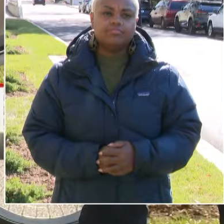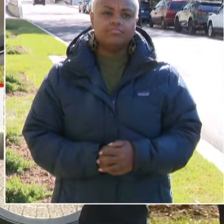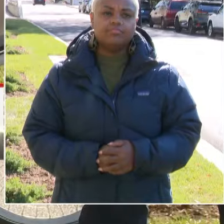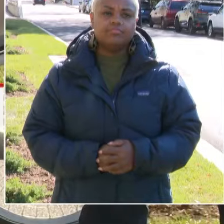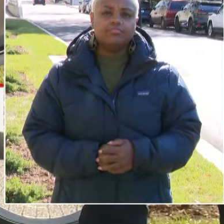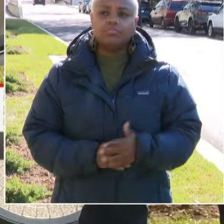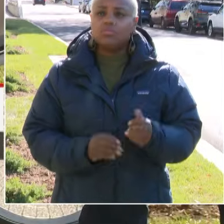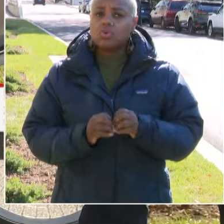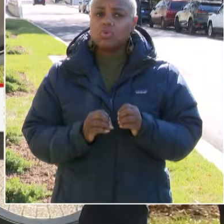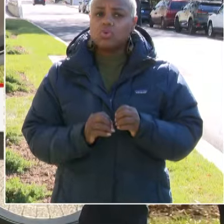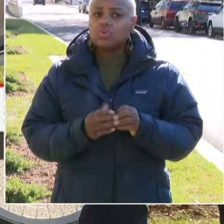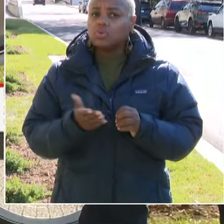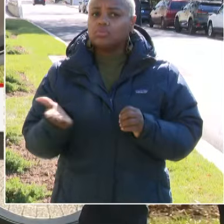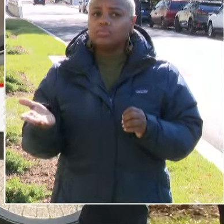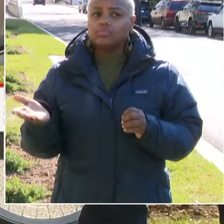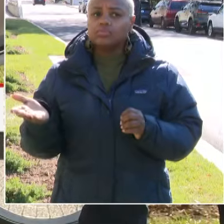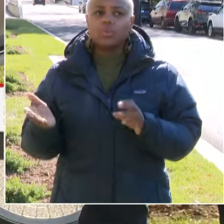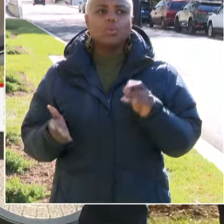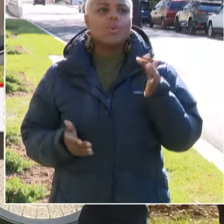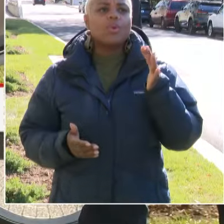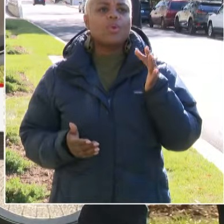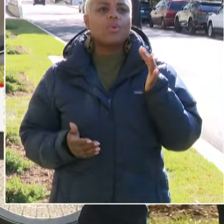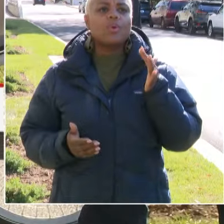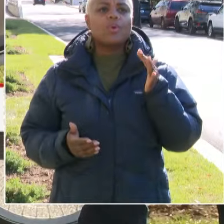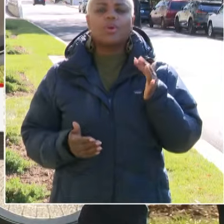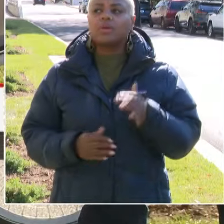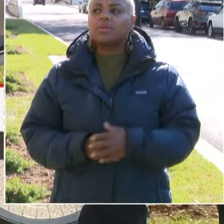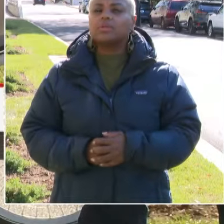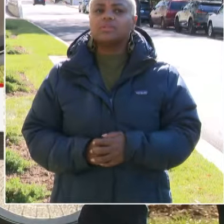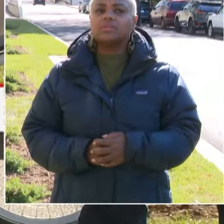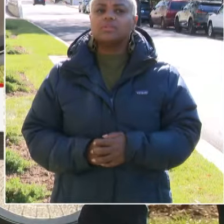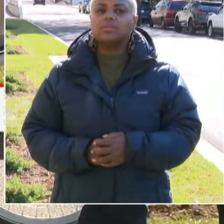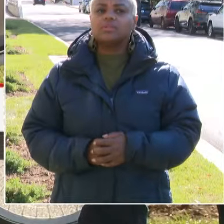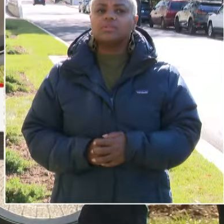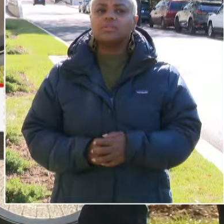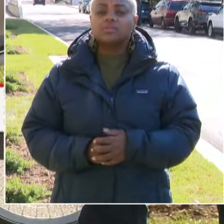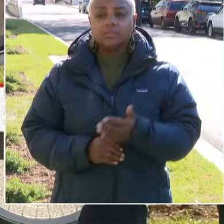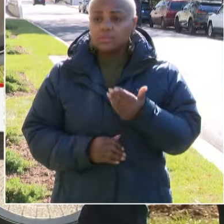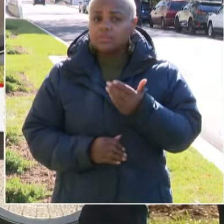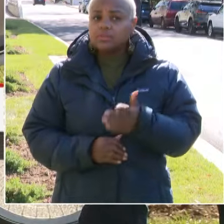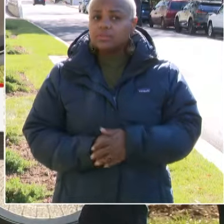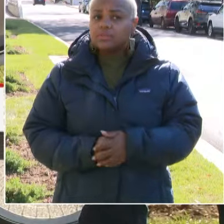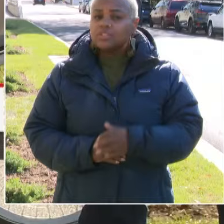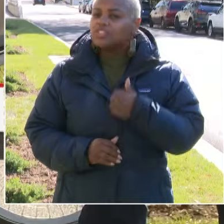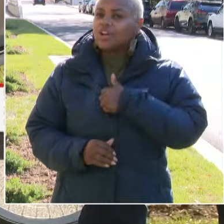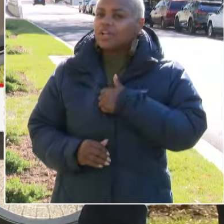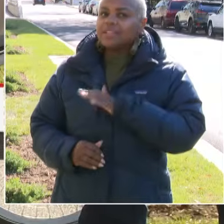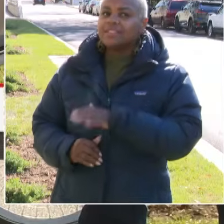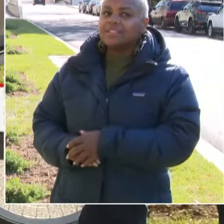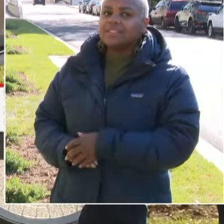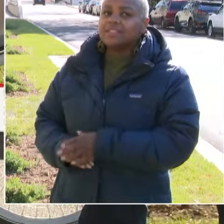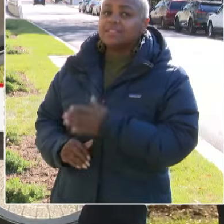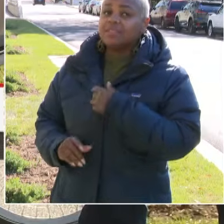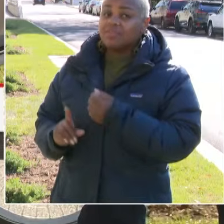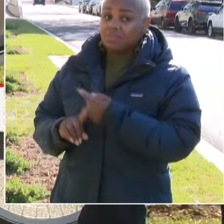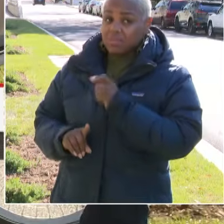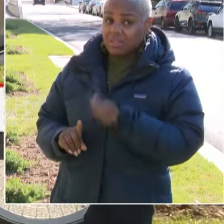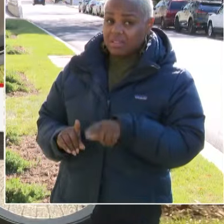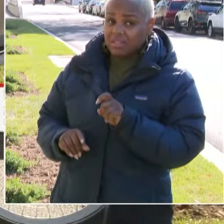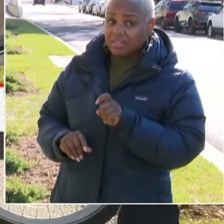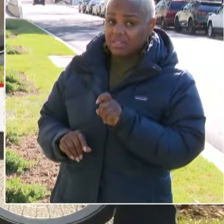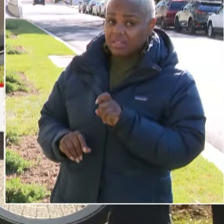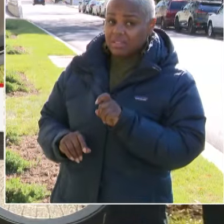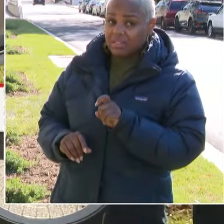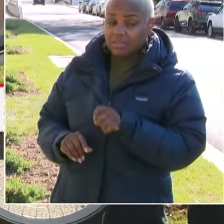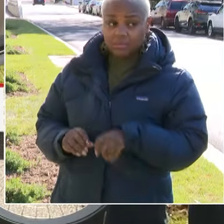Okay. Thank you, everybody. Hold, I'm sorry. Yep. I thought the mic was going in the other direction. So off topic, okay?